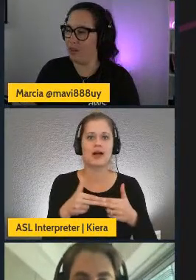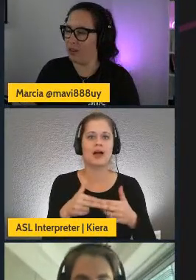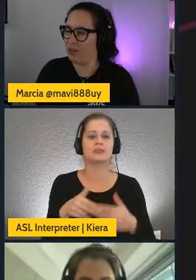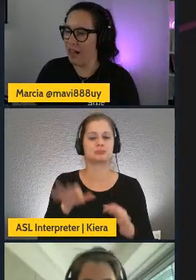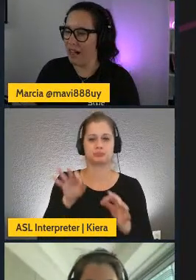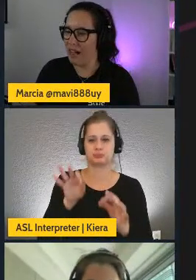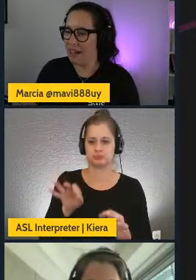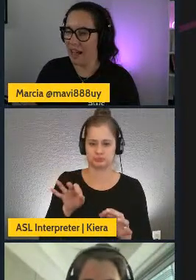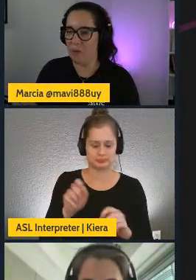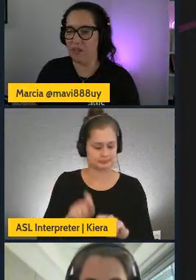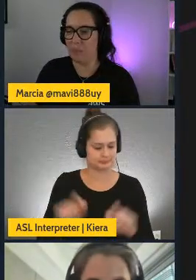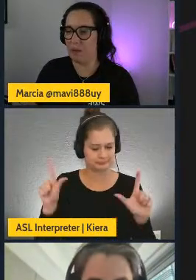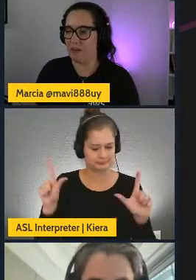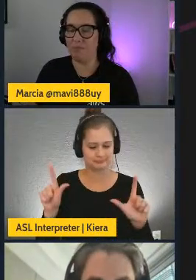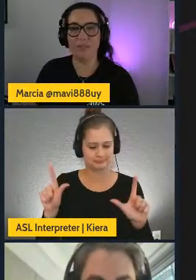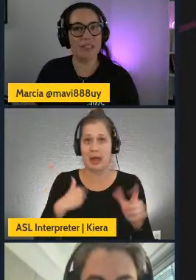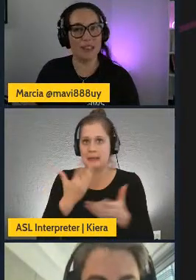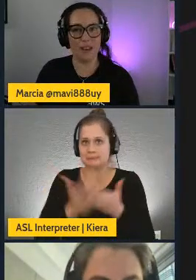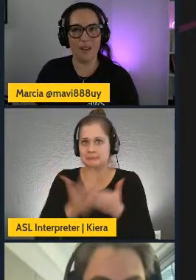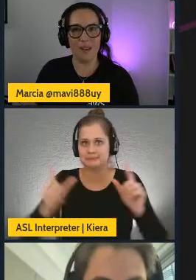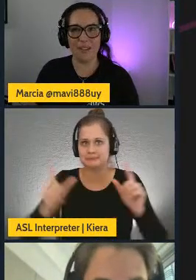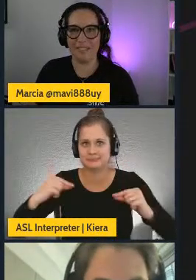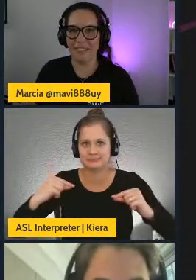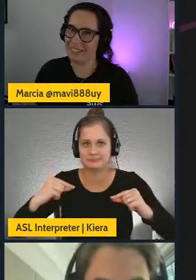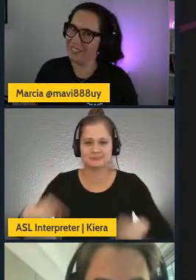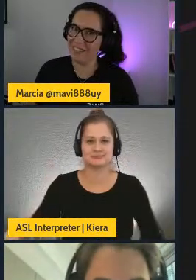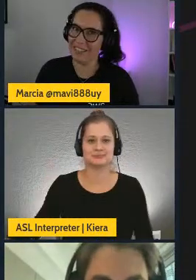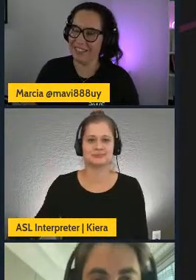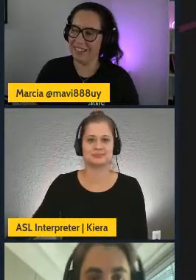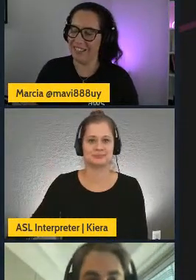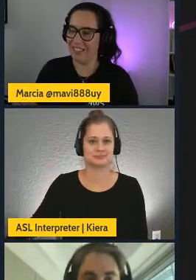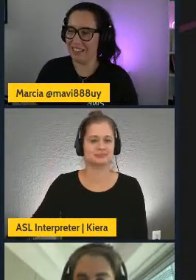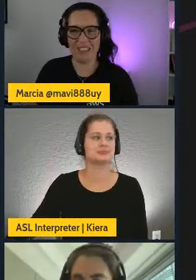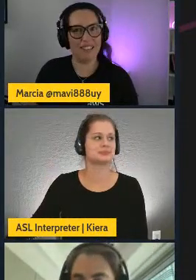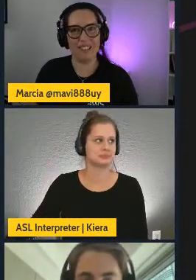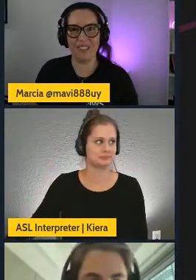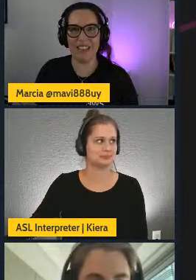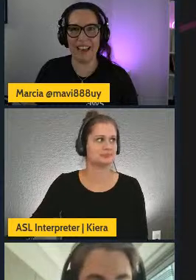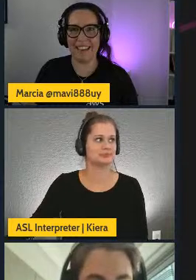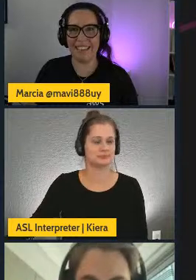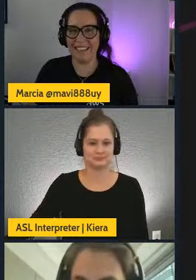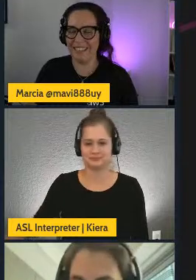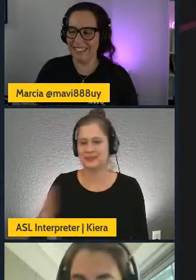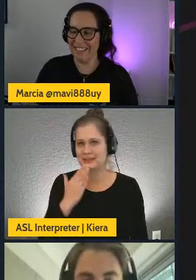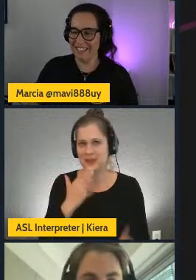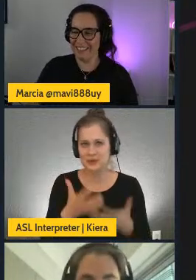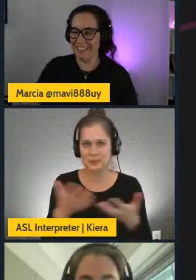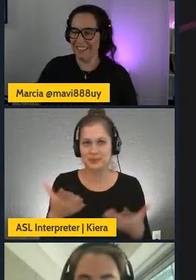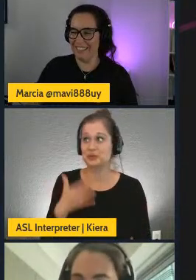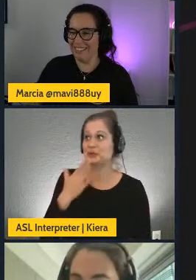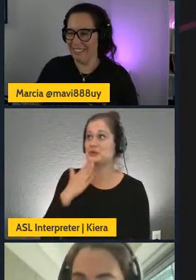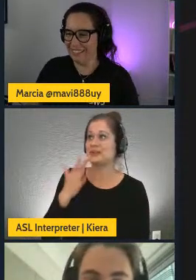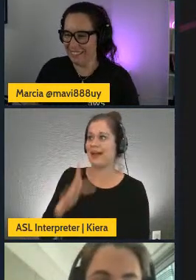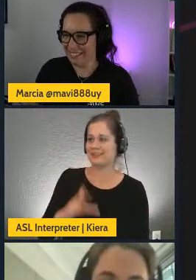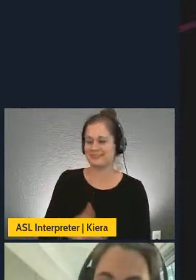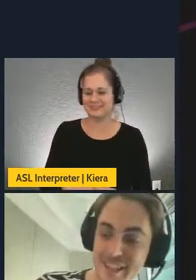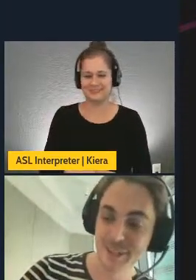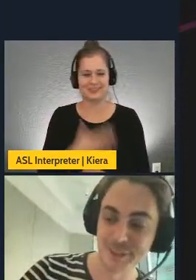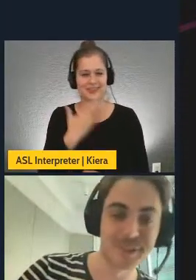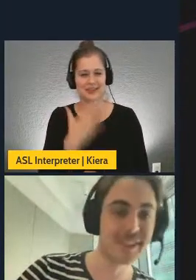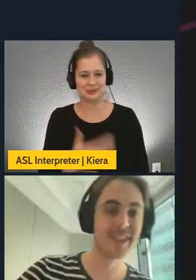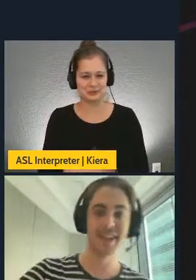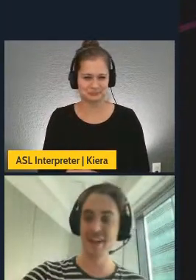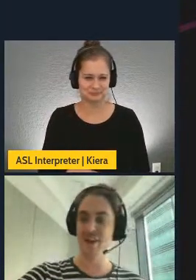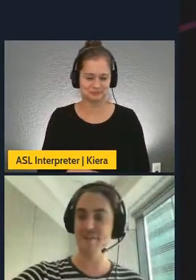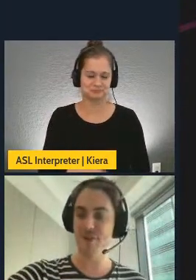for you, awesome. And I will disappear. There we go. Let me just make sure that I can move them. Yeah, cool. Thanks so much. Yeah, thanks very much.